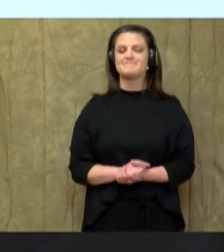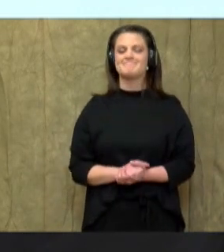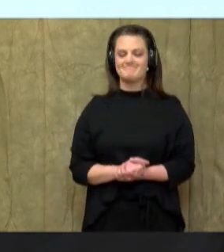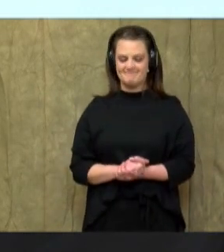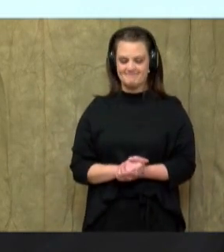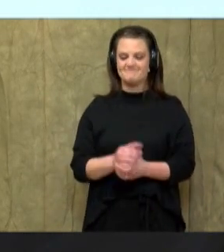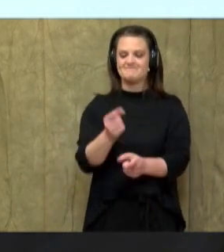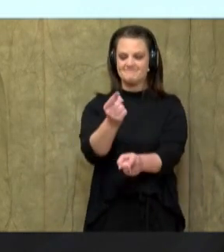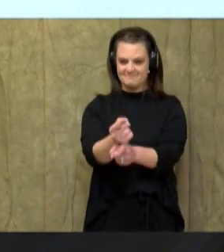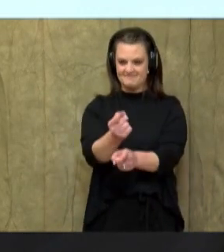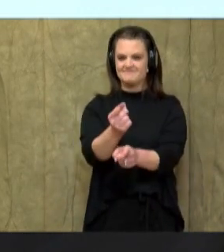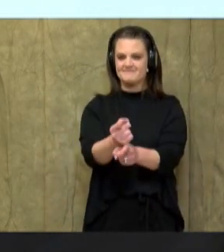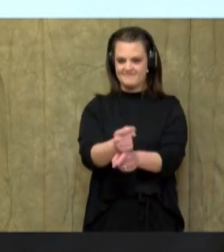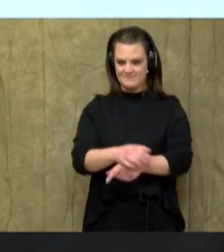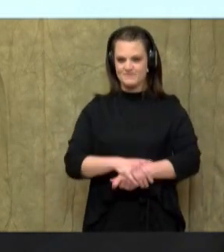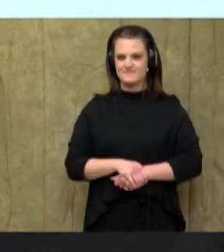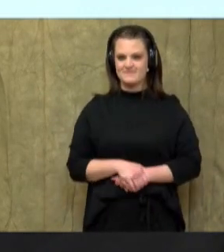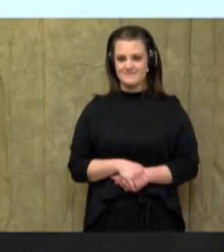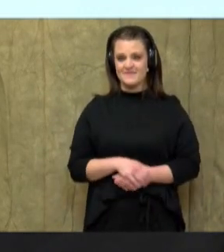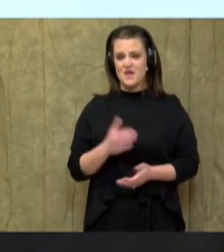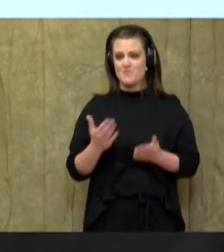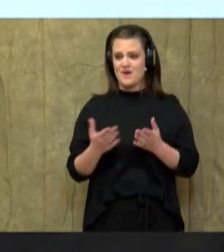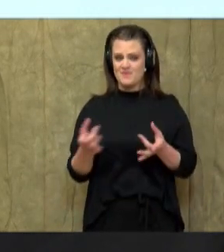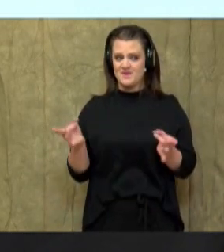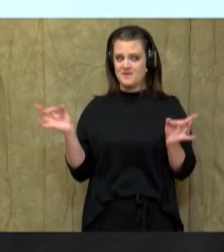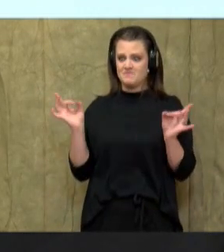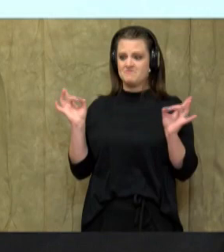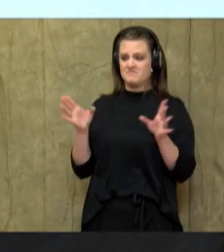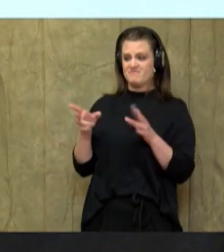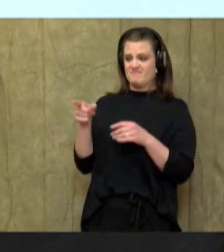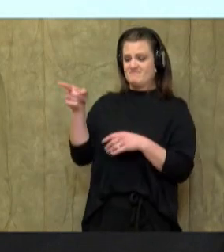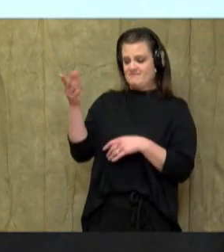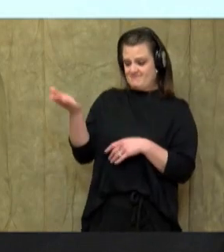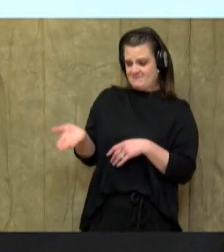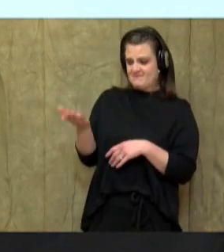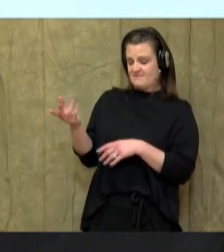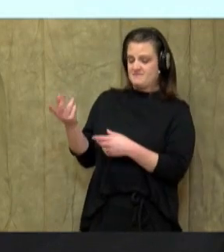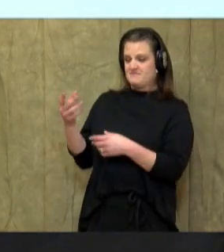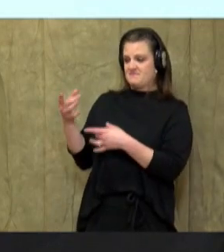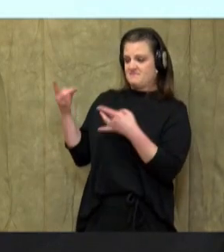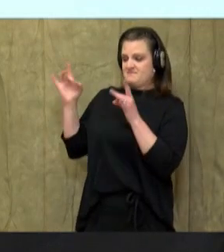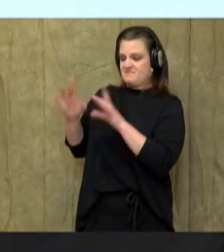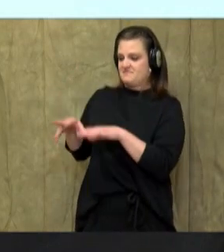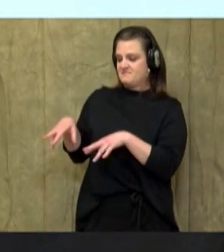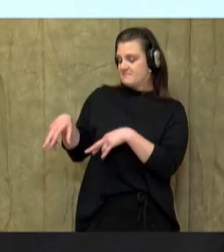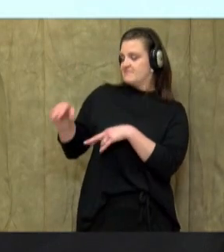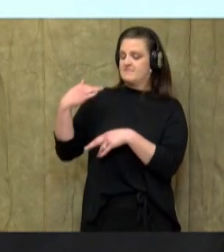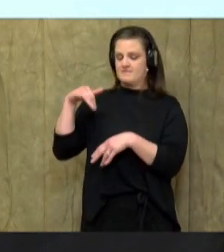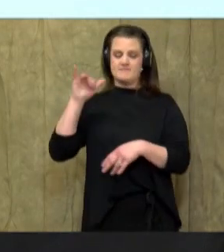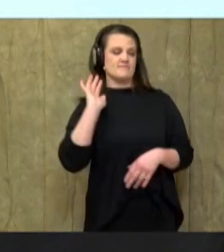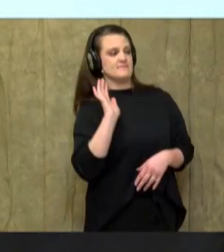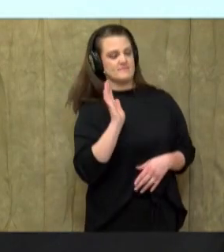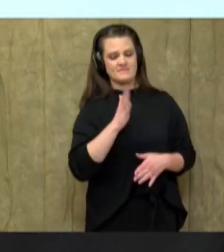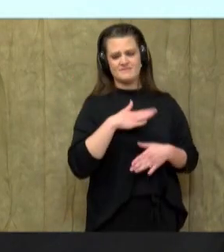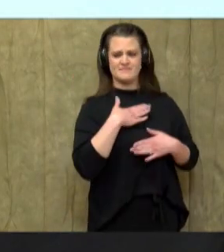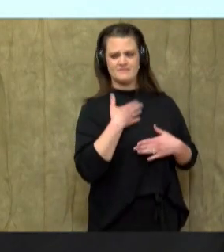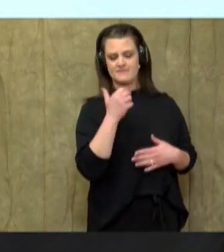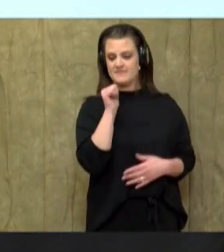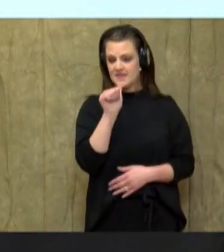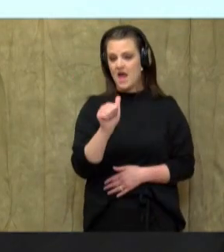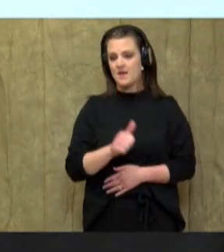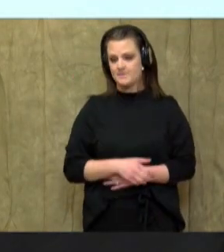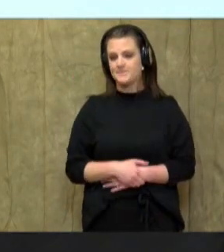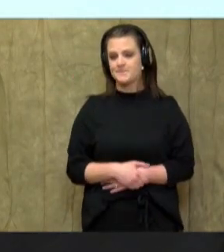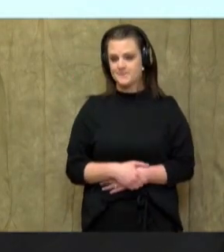Yep, you're right. They probably didn't like what was said or done, or they may not be happy with what's going on